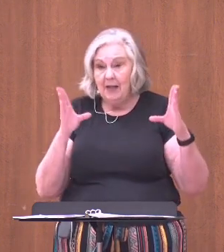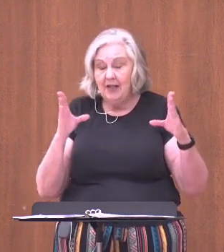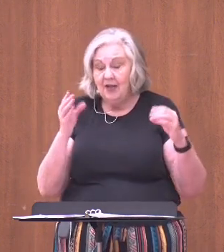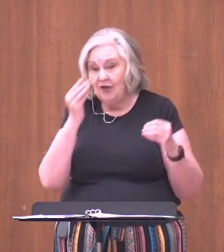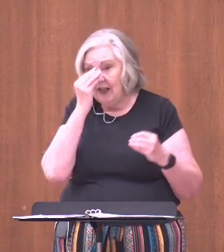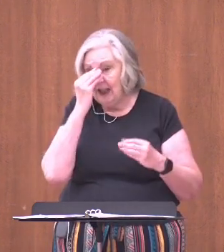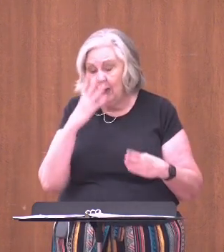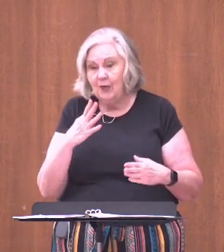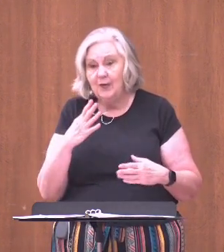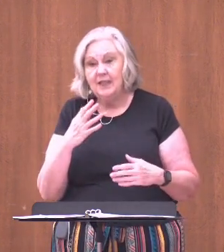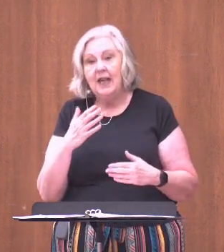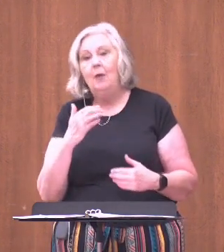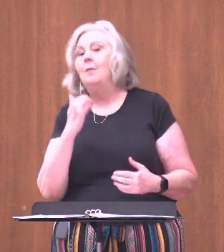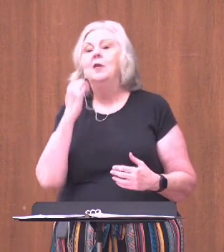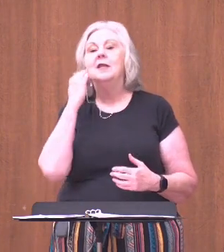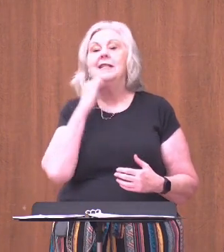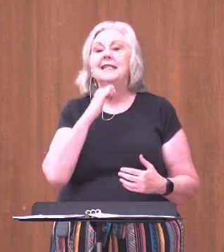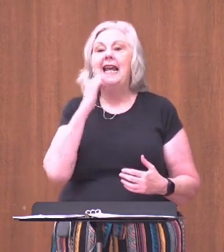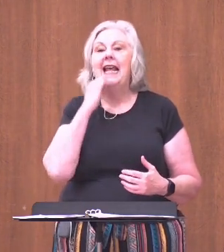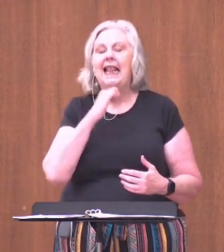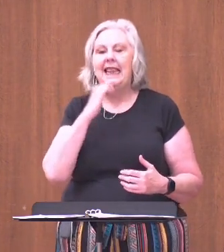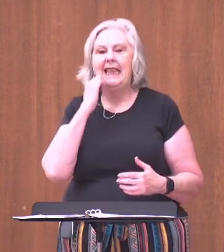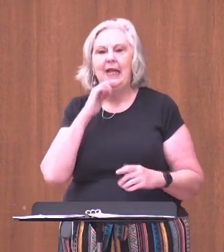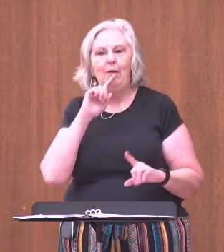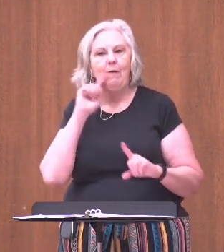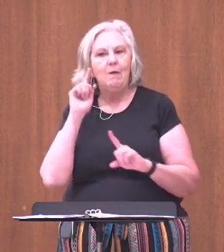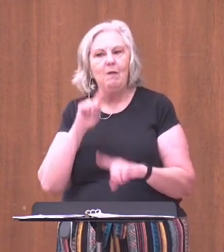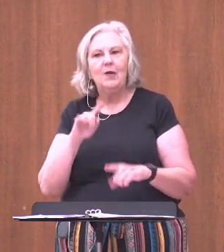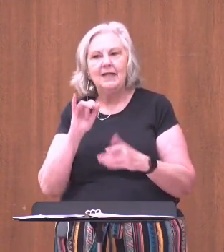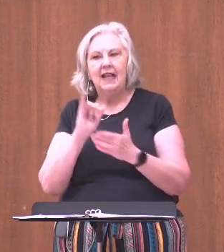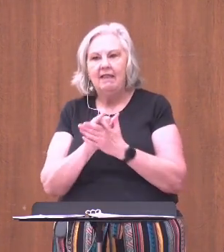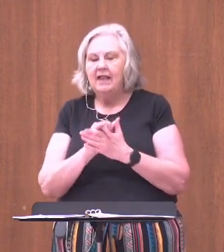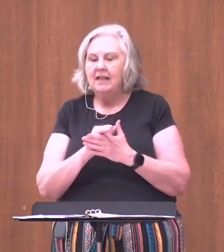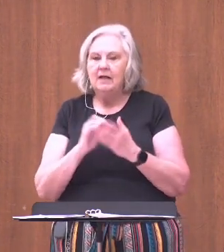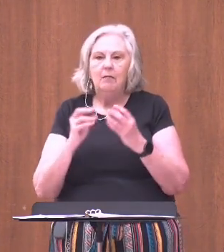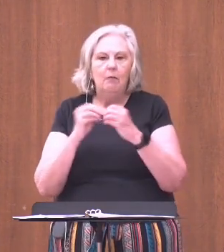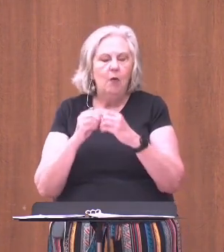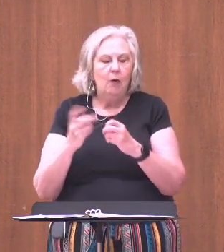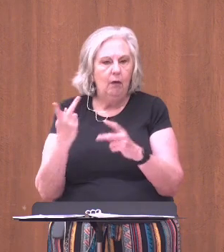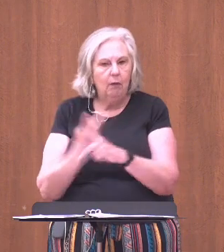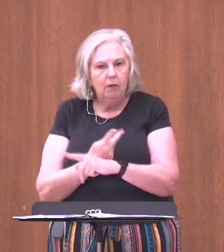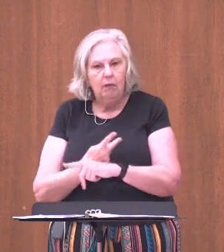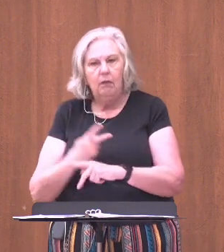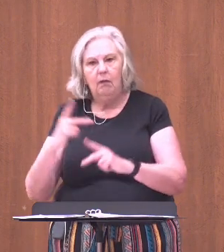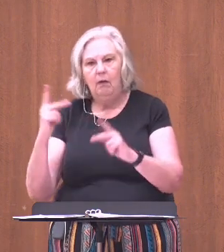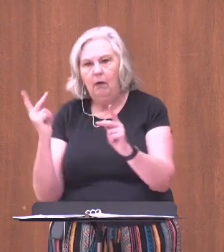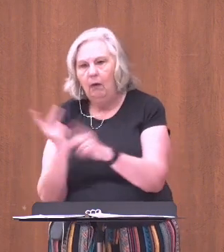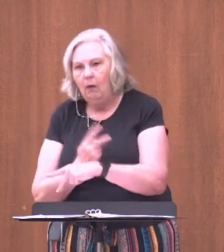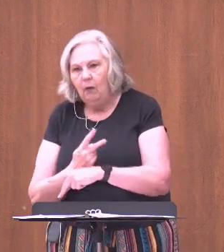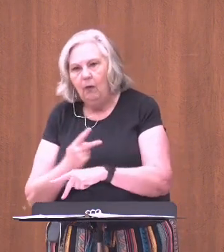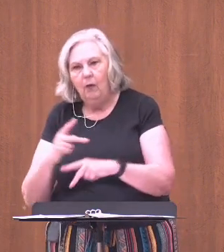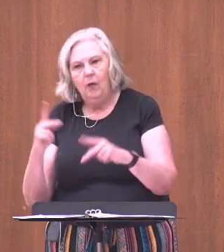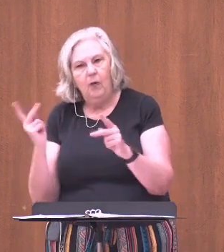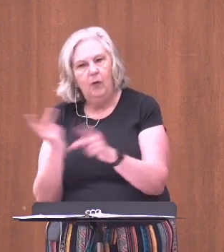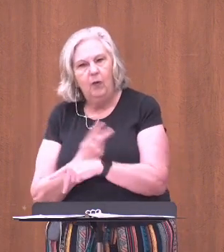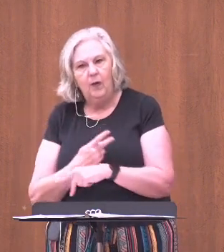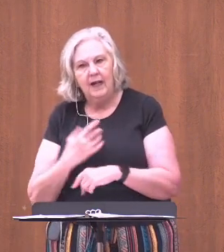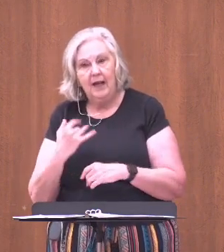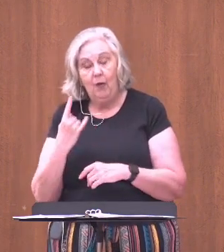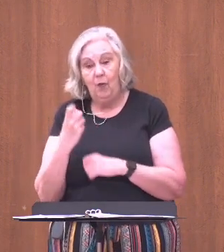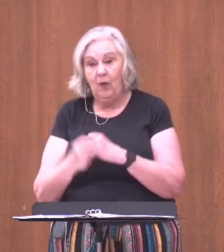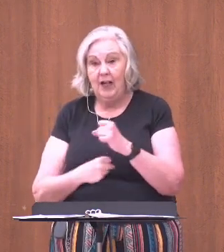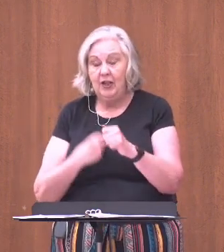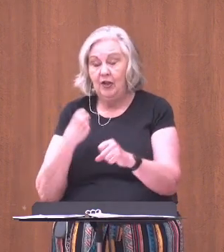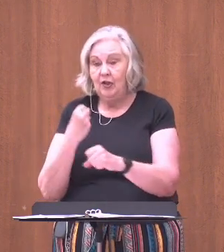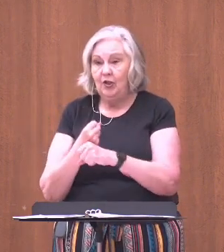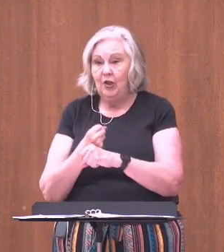news, almost daily there are reports of this conflict escalating over time and getting to the point that we're at a year later